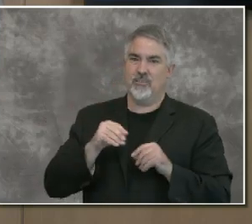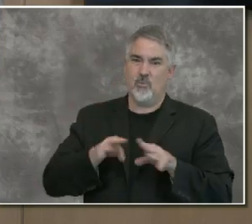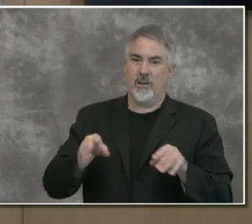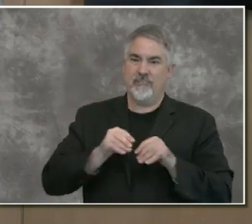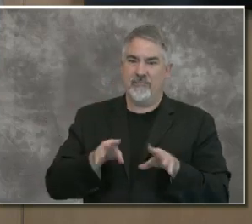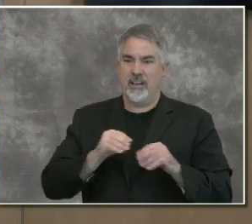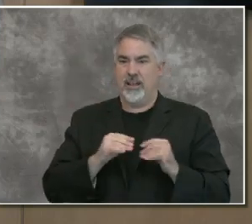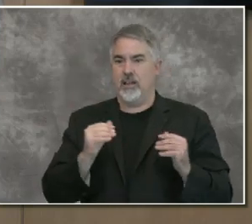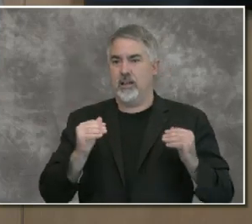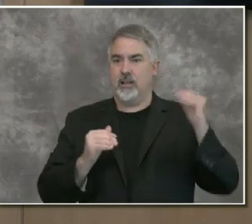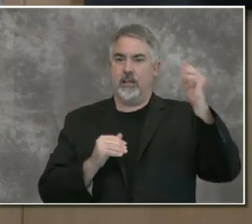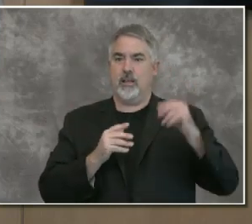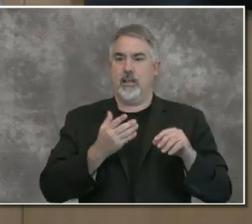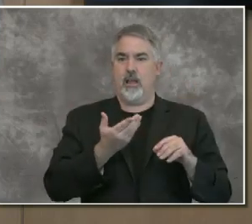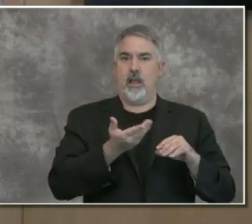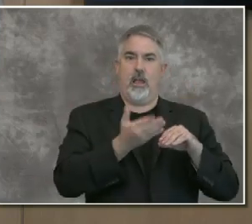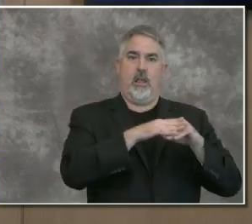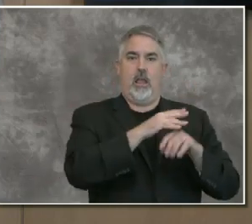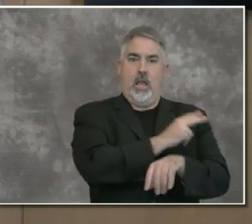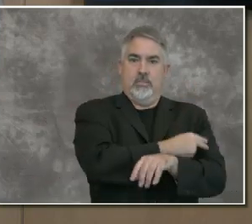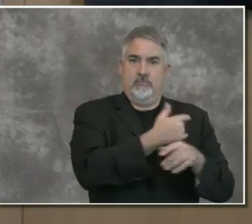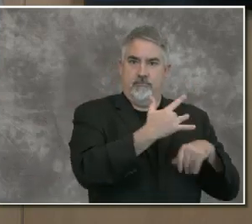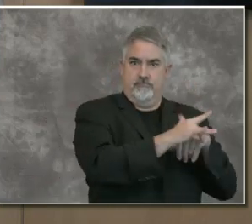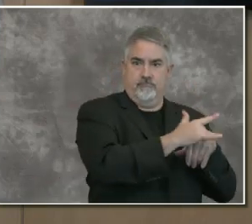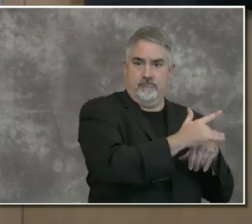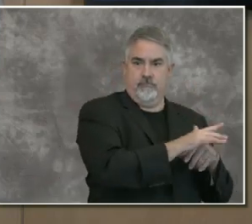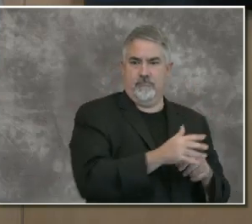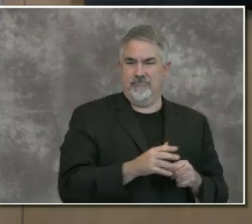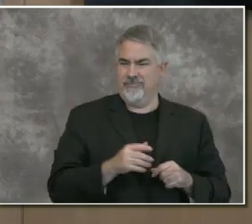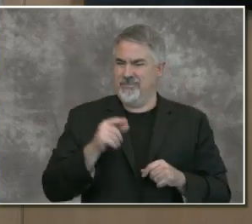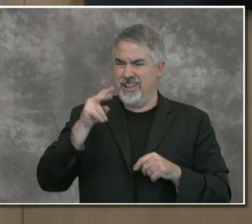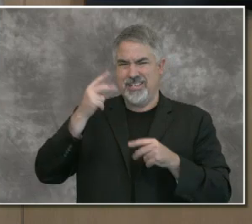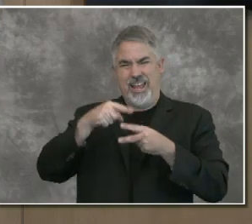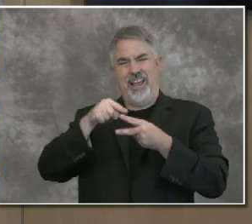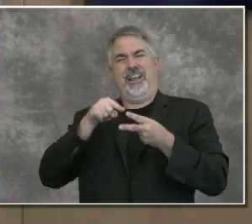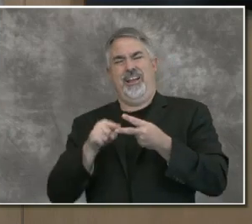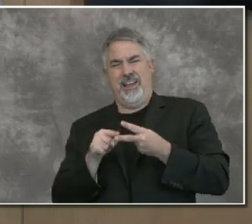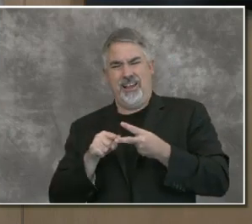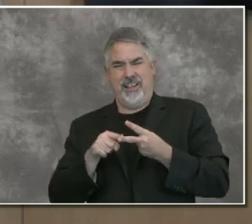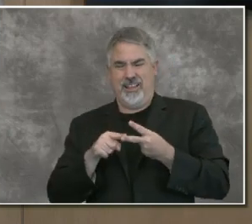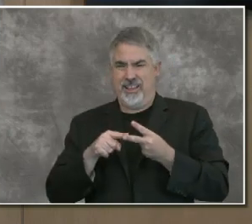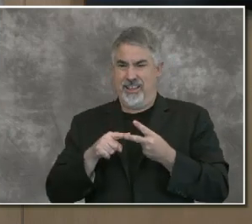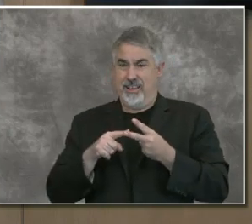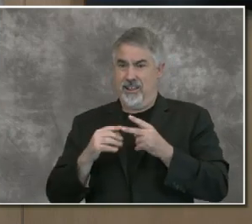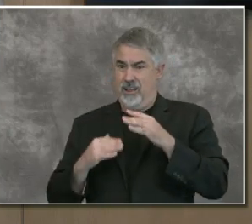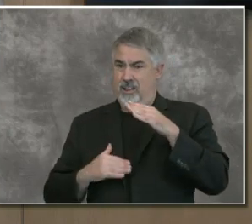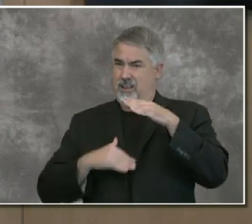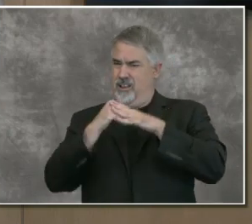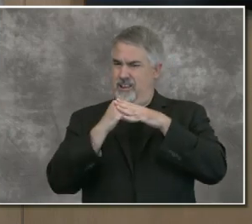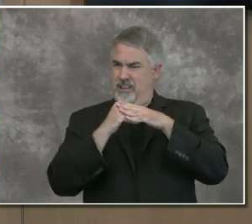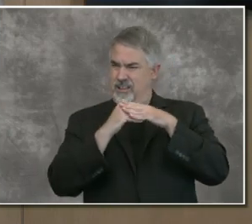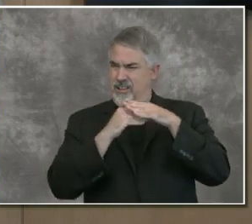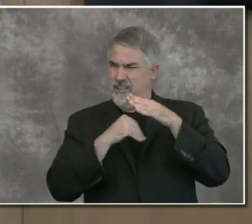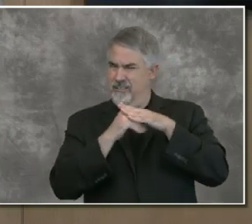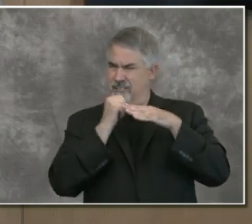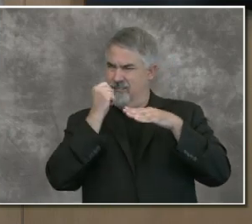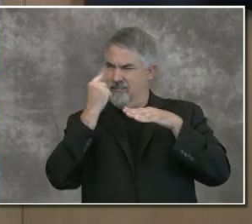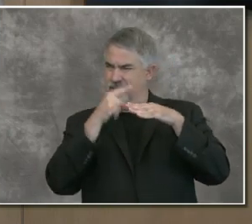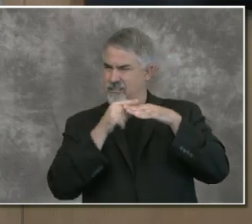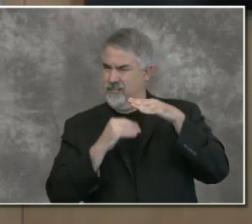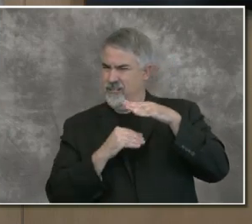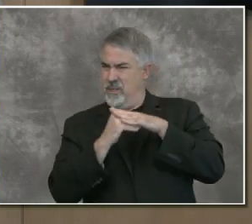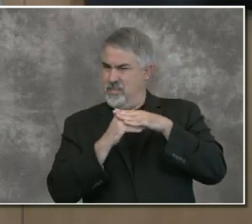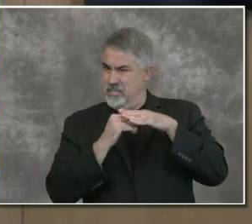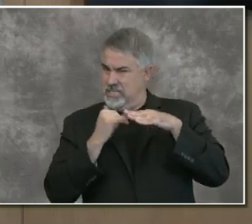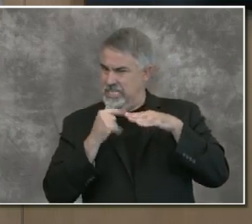capacity. That second curve hit right at our capacity line. Is that second curve still based